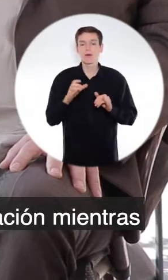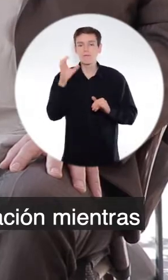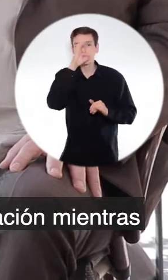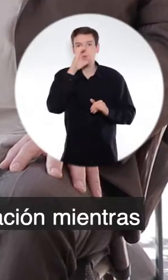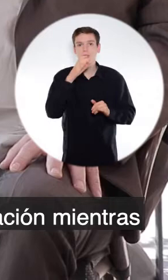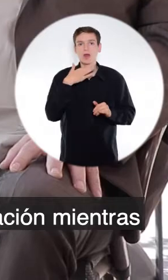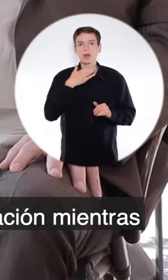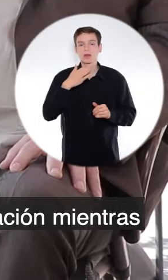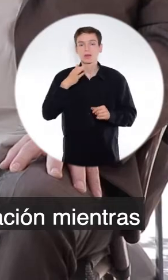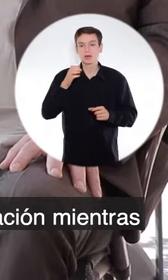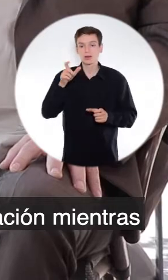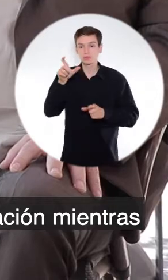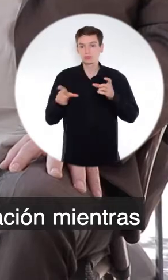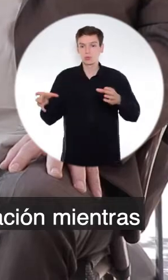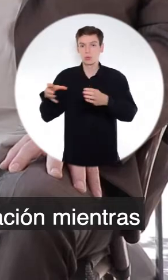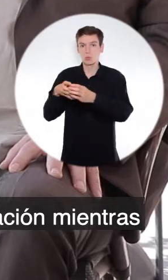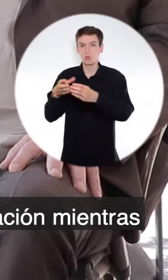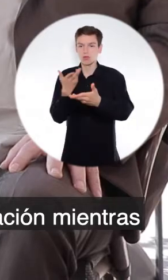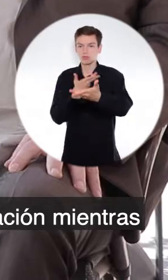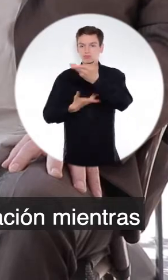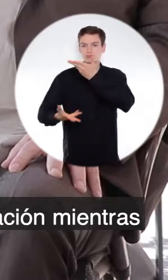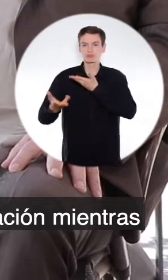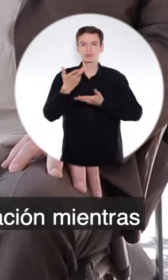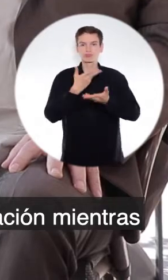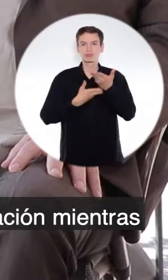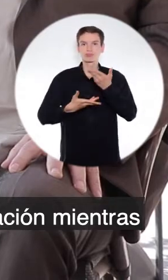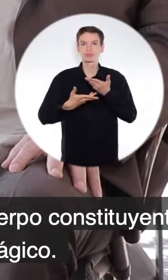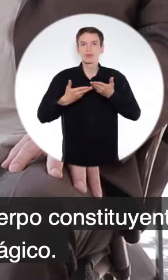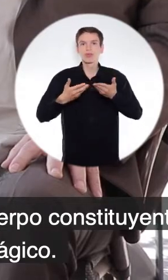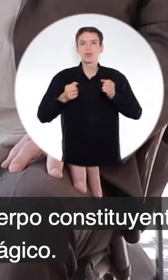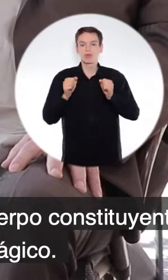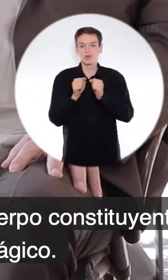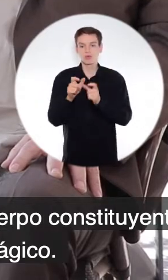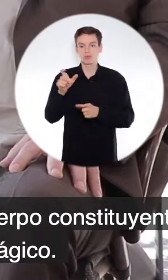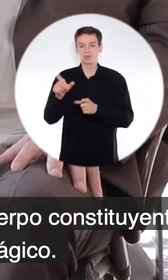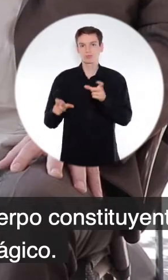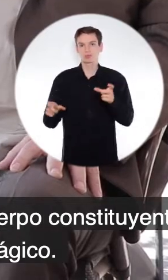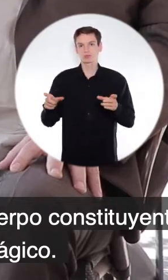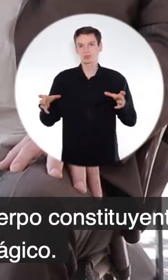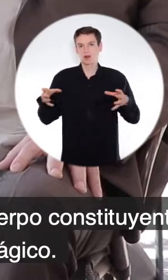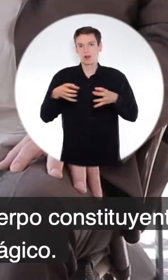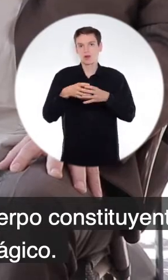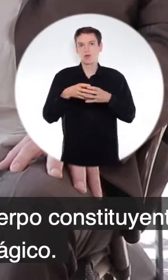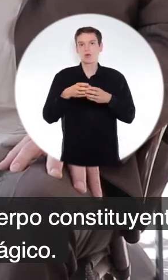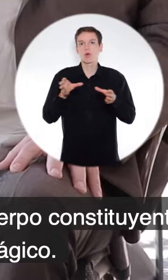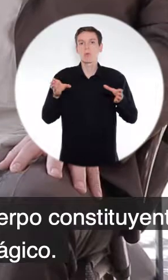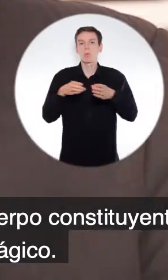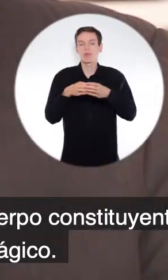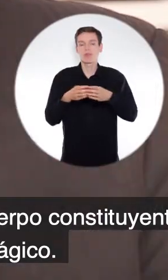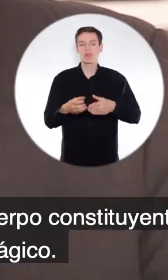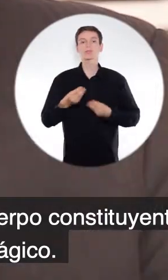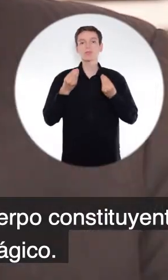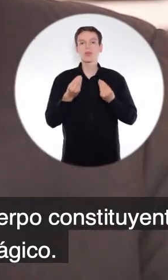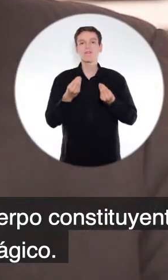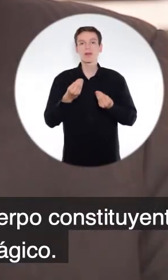the constituent body is deliberating? Yeah. Well, of course, this is absolutely essential. It's not the case